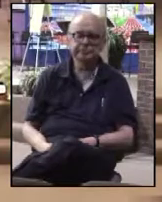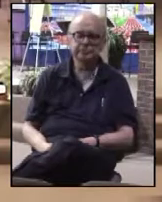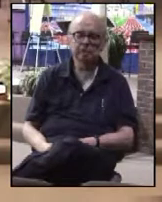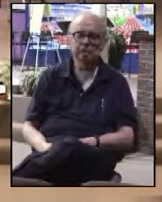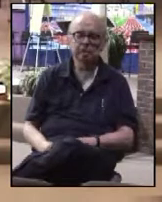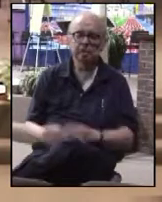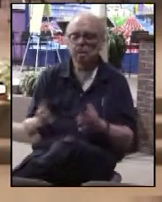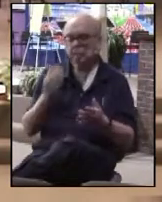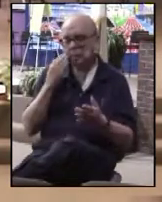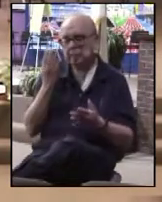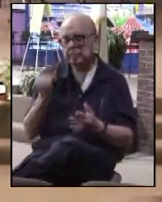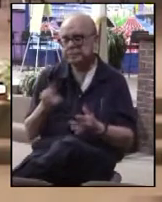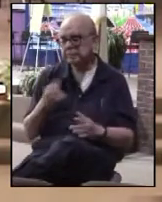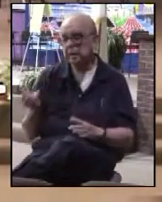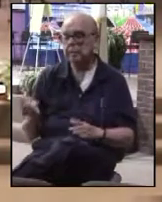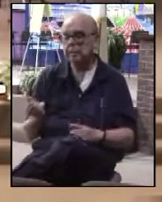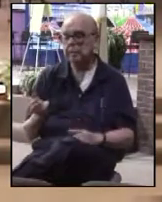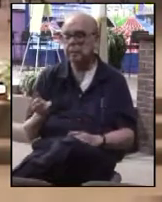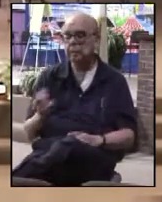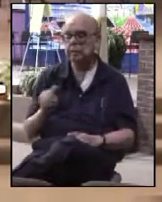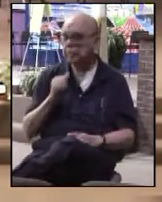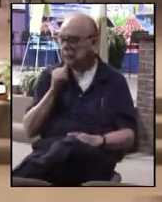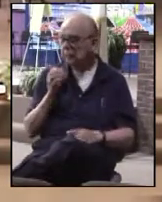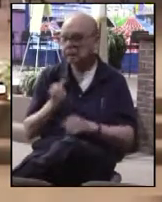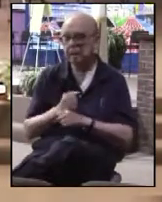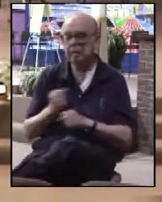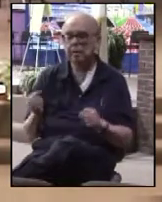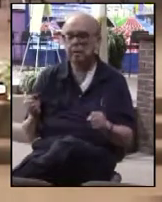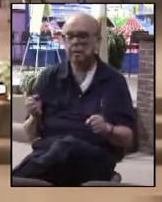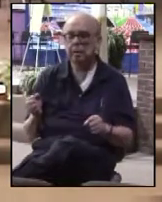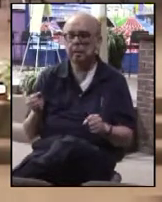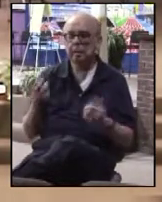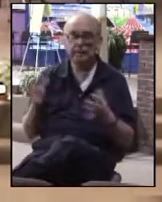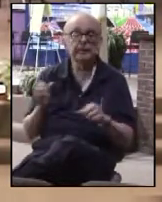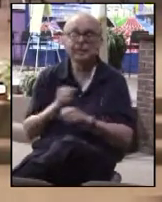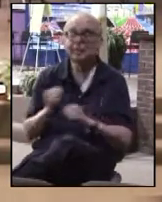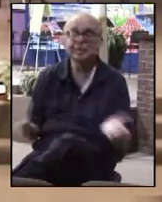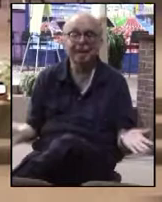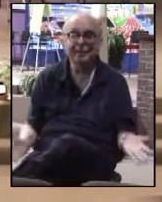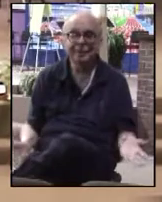you want to know why the other two didn't they were already saying